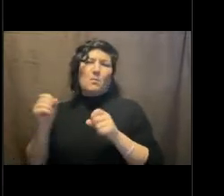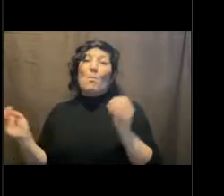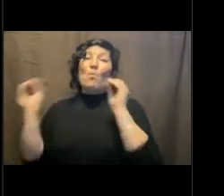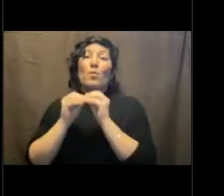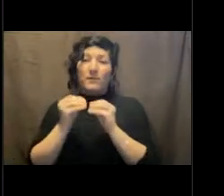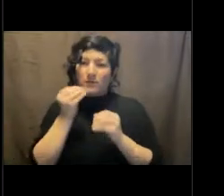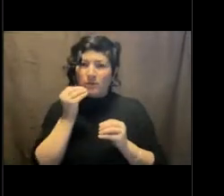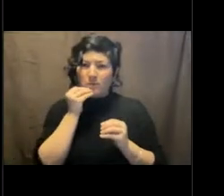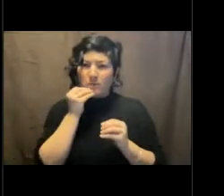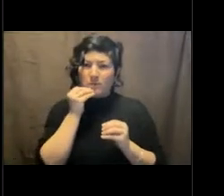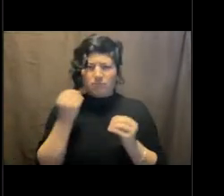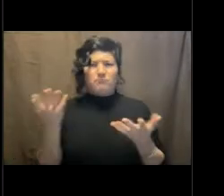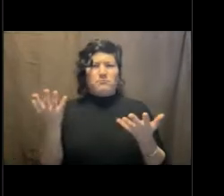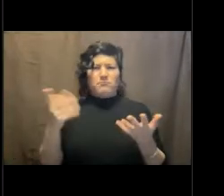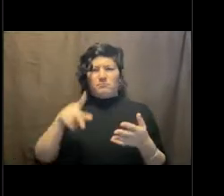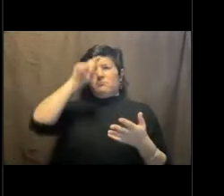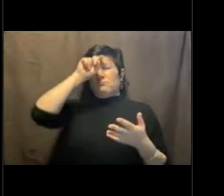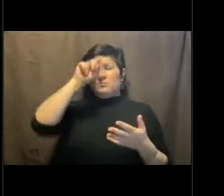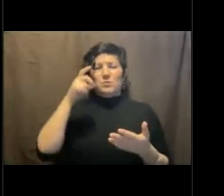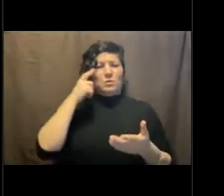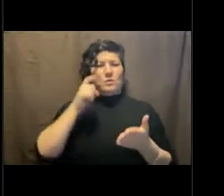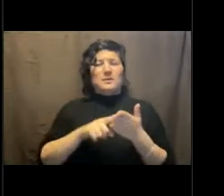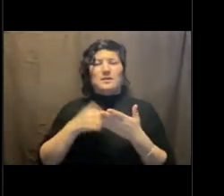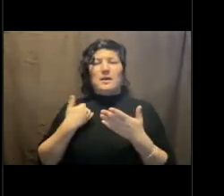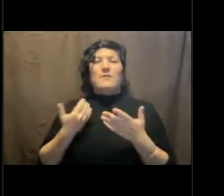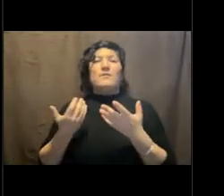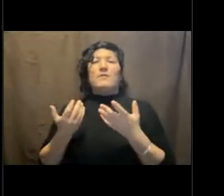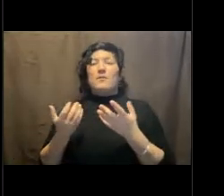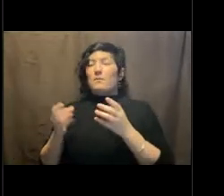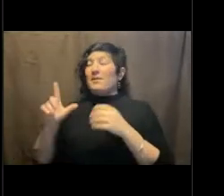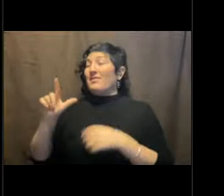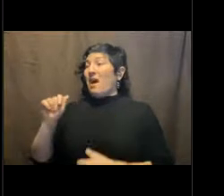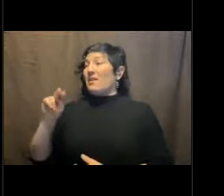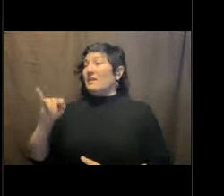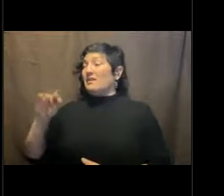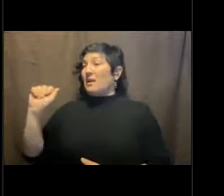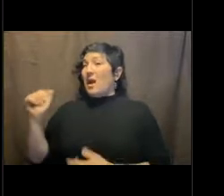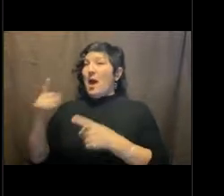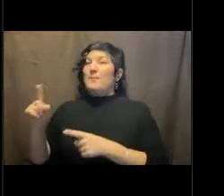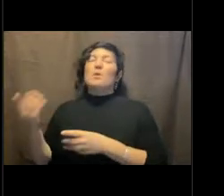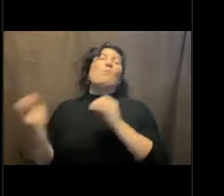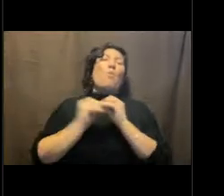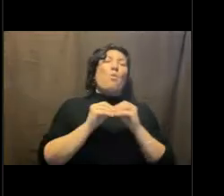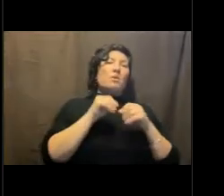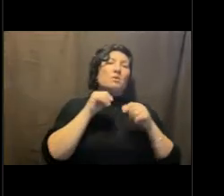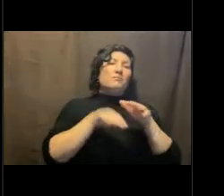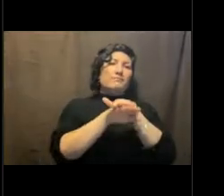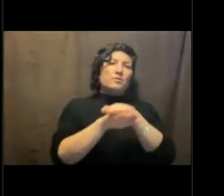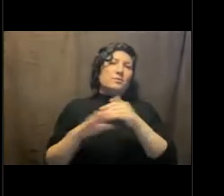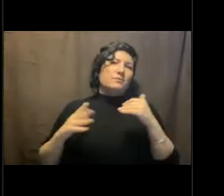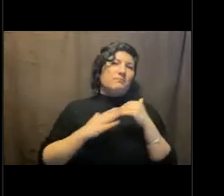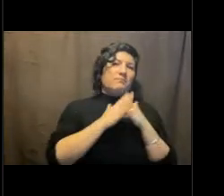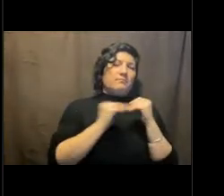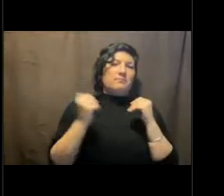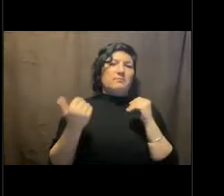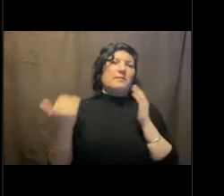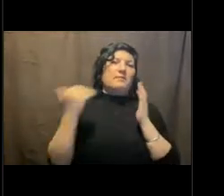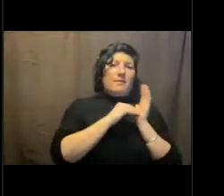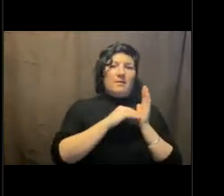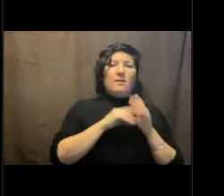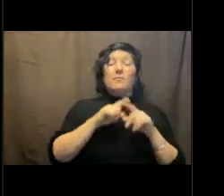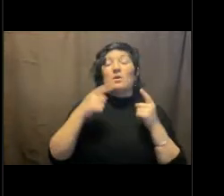there's more turtles coming back to nest after these more productive La Nina events. But we've also found that on the back on the nesting beaches in Costa Rica, that during